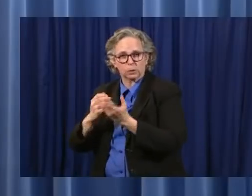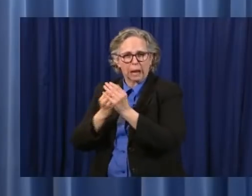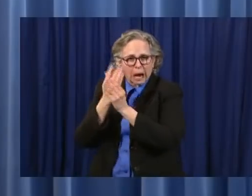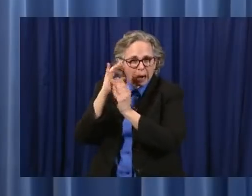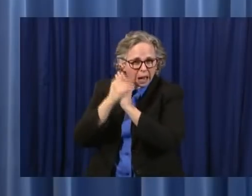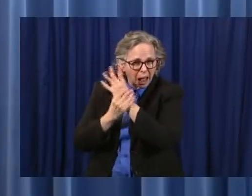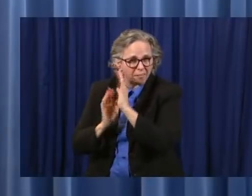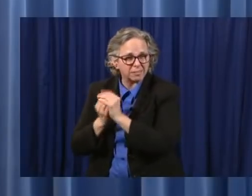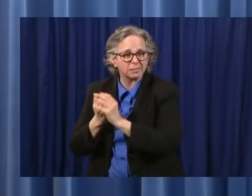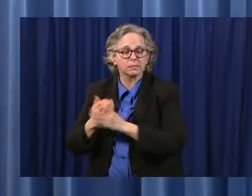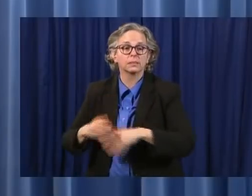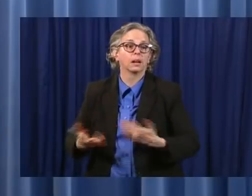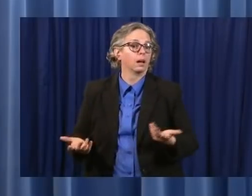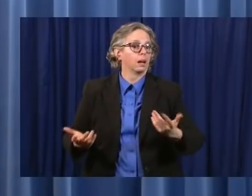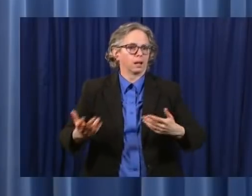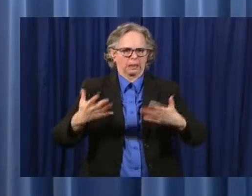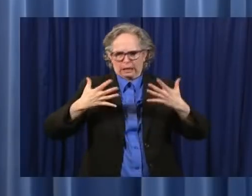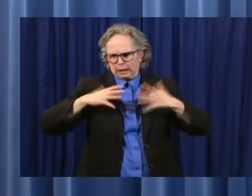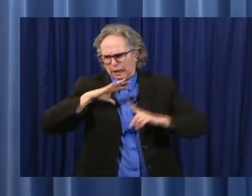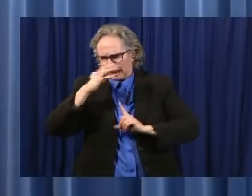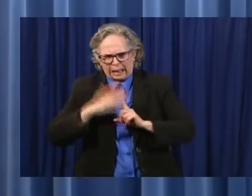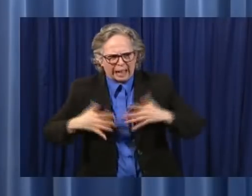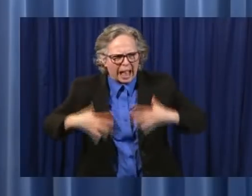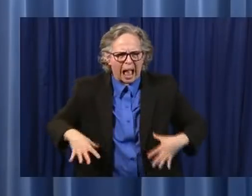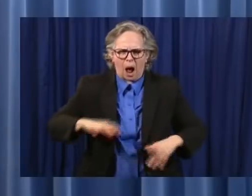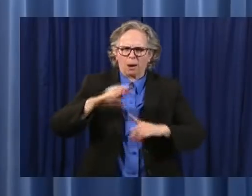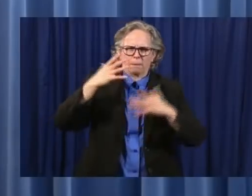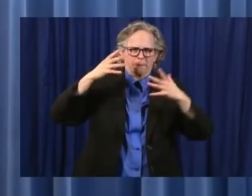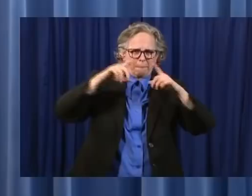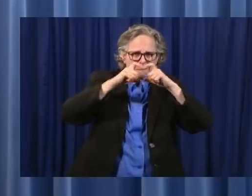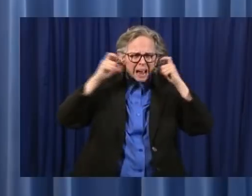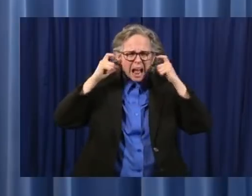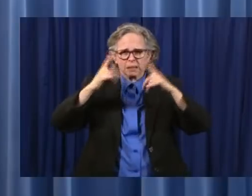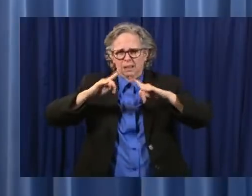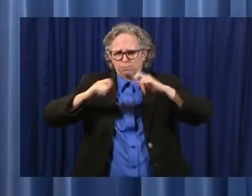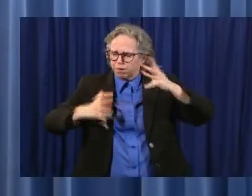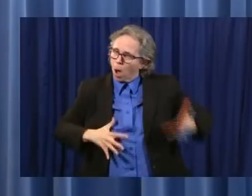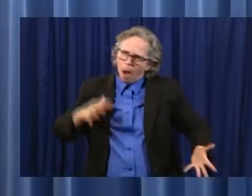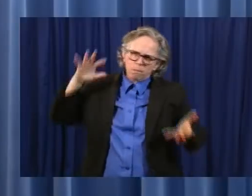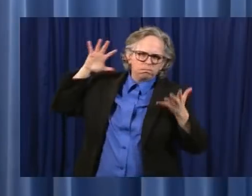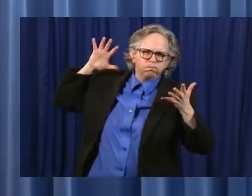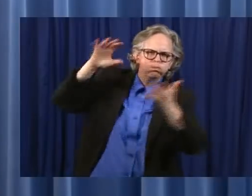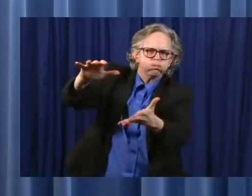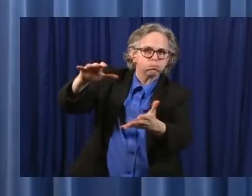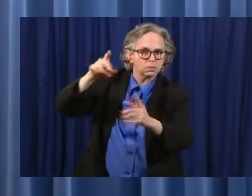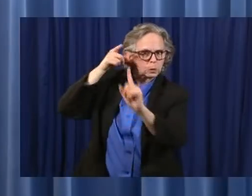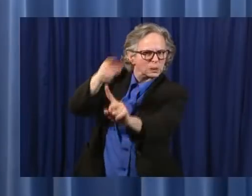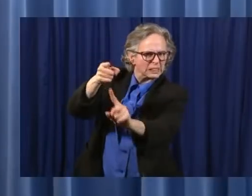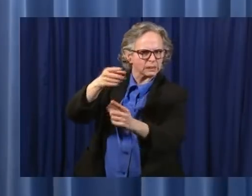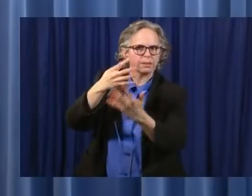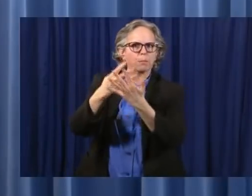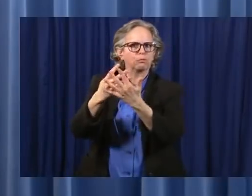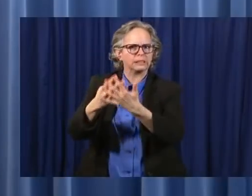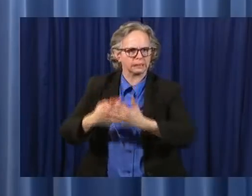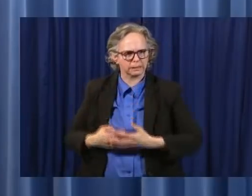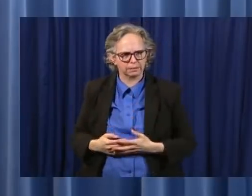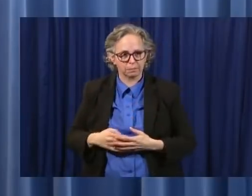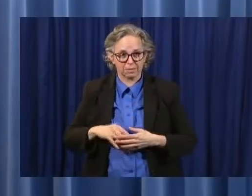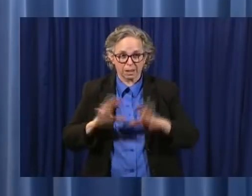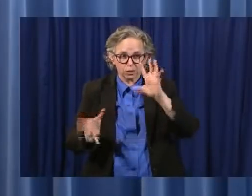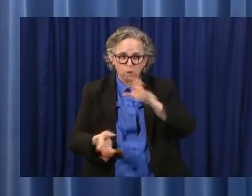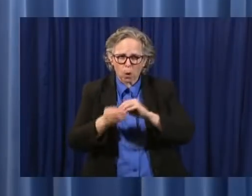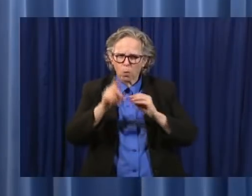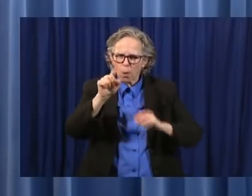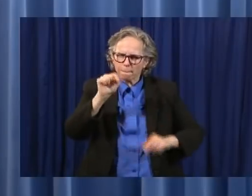10,000 provider gowns, and 10,000 cloth masks for the inmates. That totals 1.1